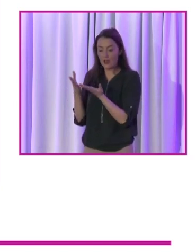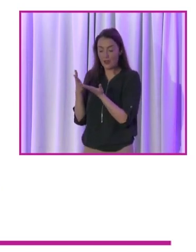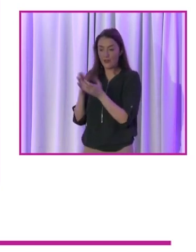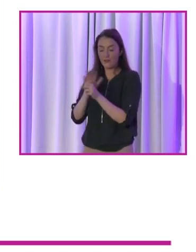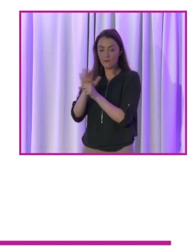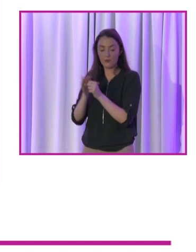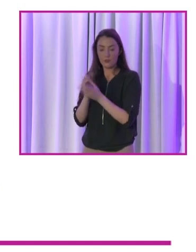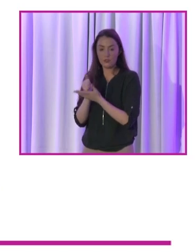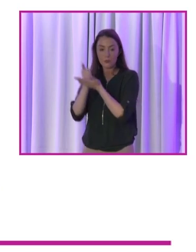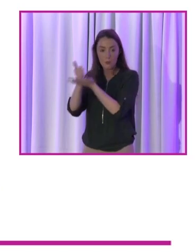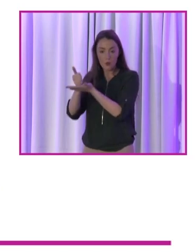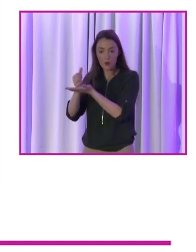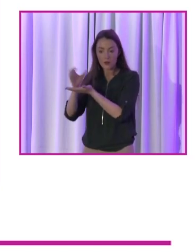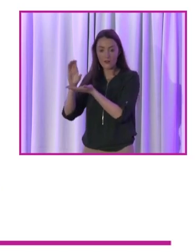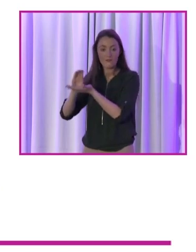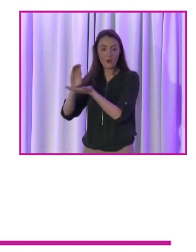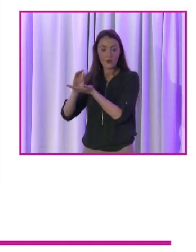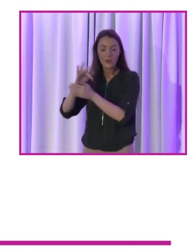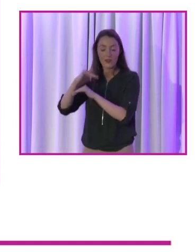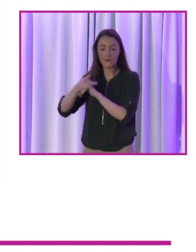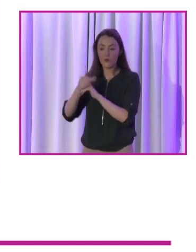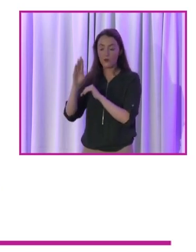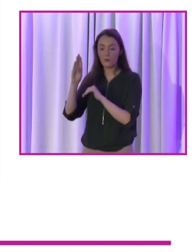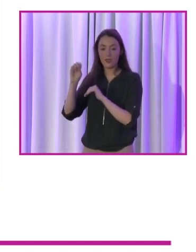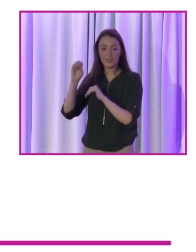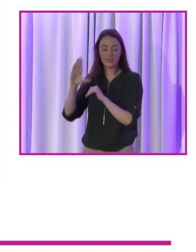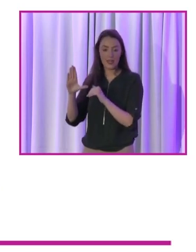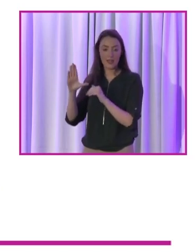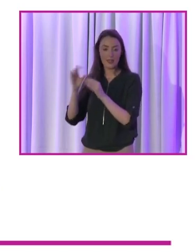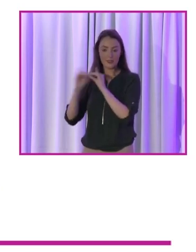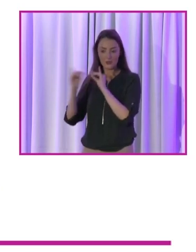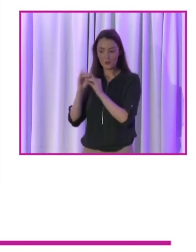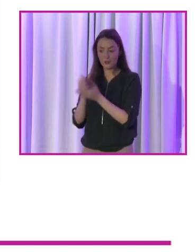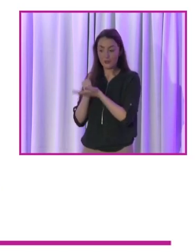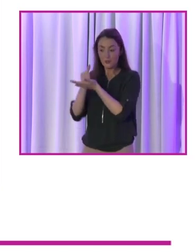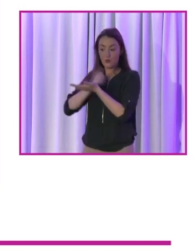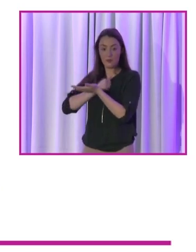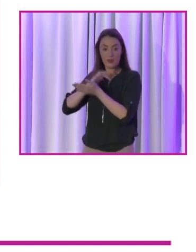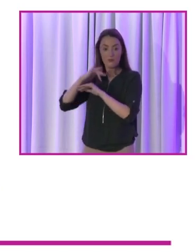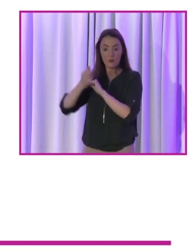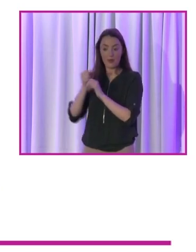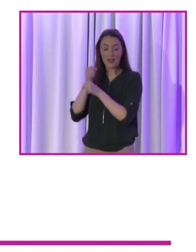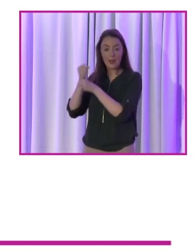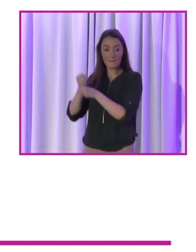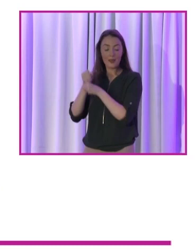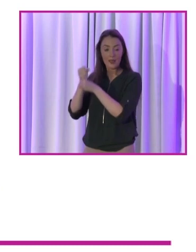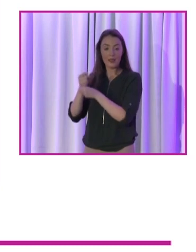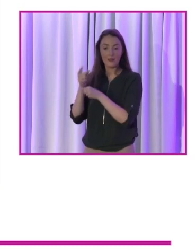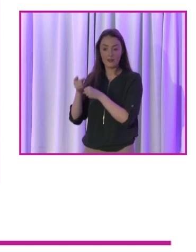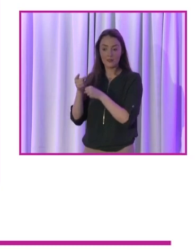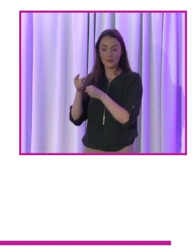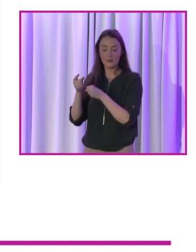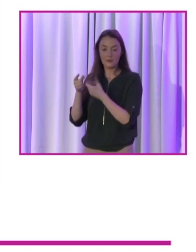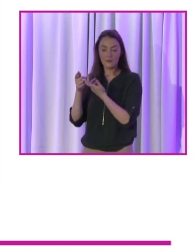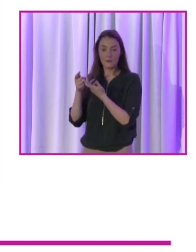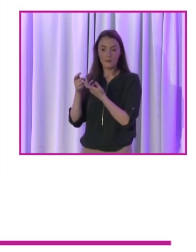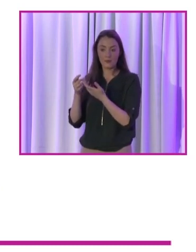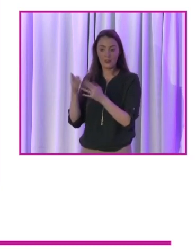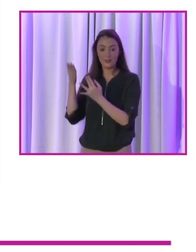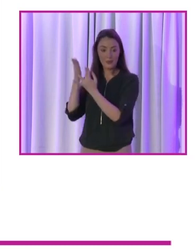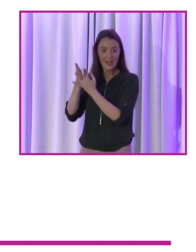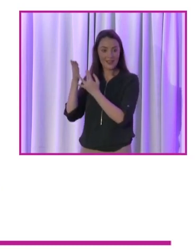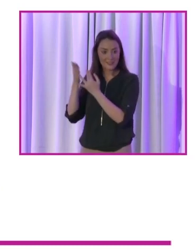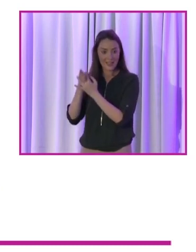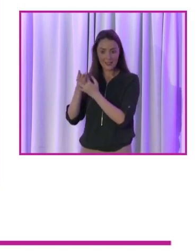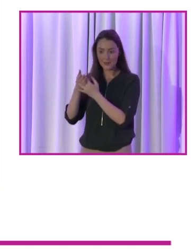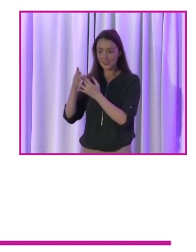and funding for BSL interpreters to support me during my campaign, the Access to Elected Office Fund has eradicated